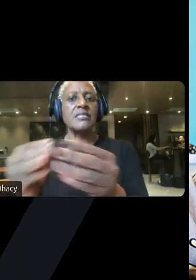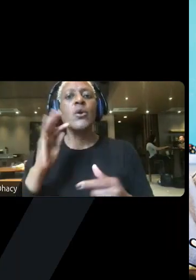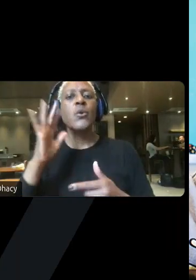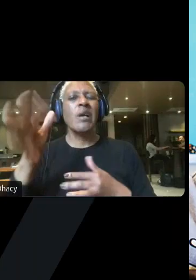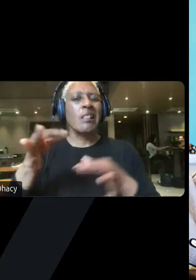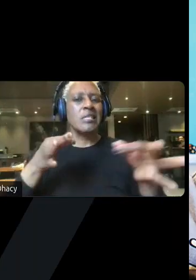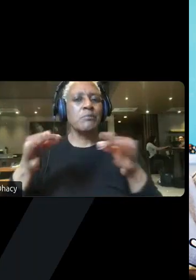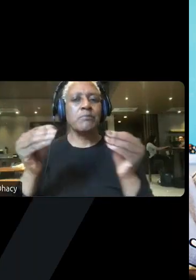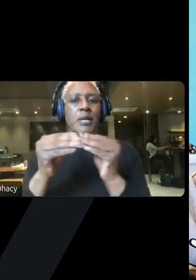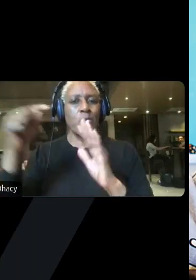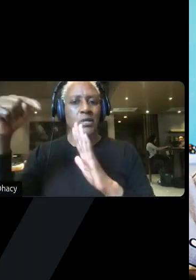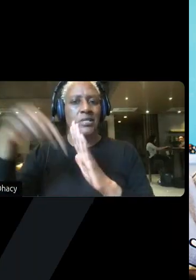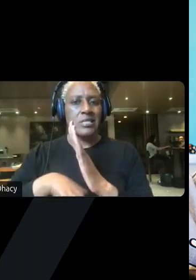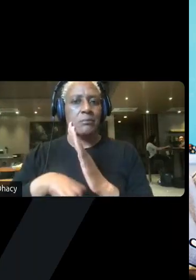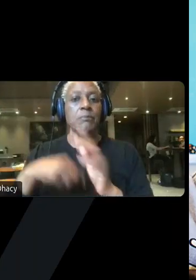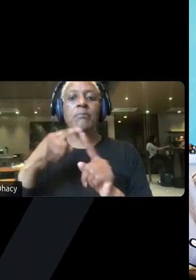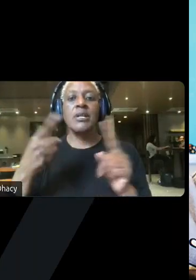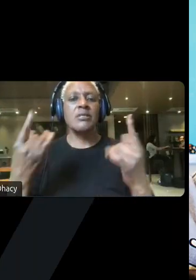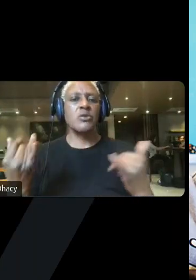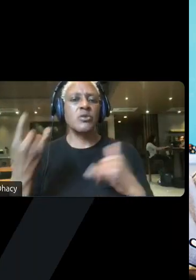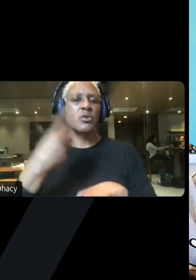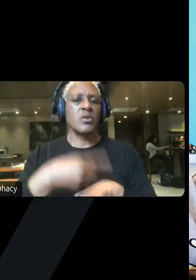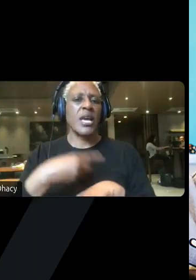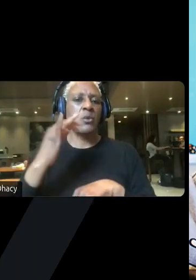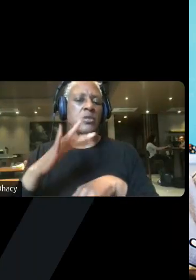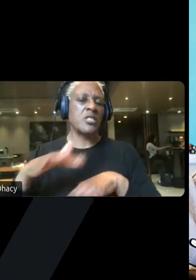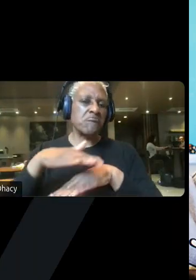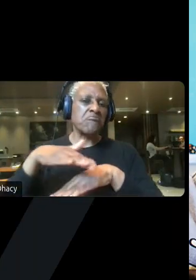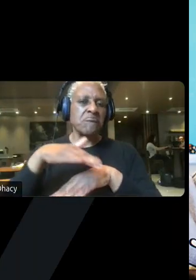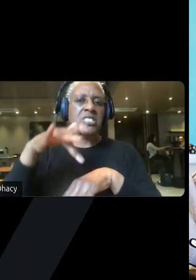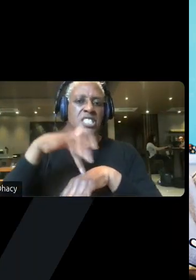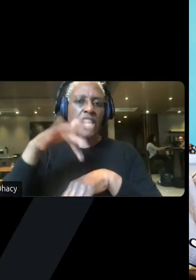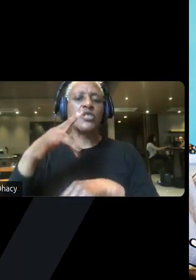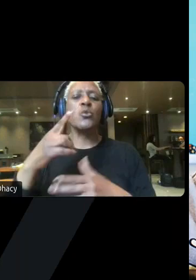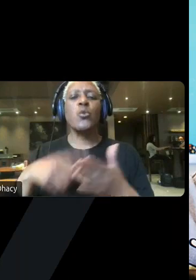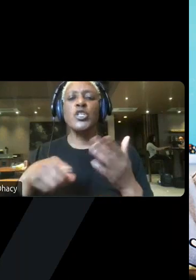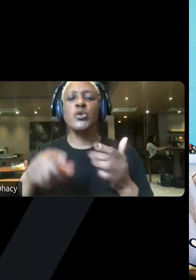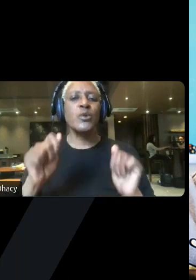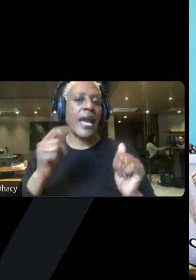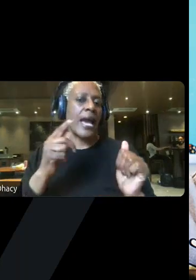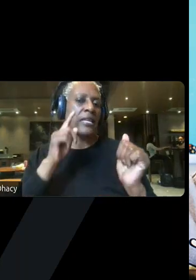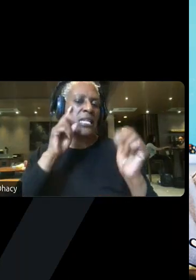more detail, but hopefully this gives you a sense of what to expect.